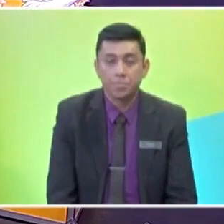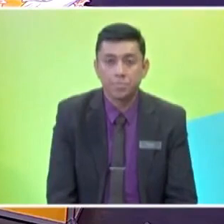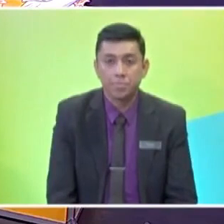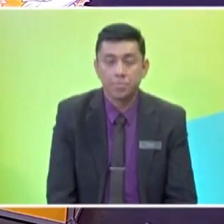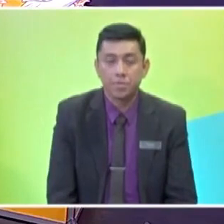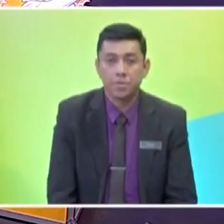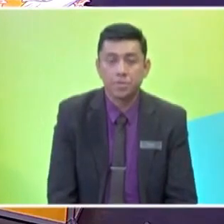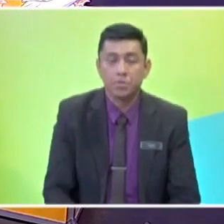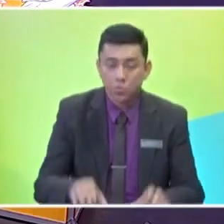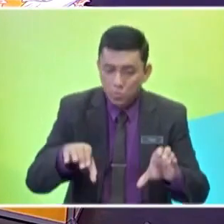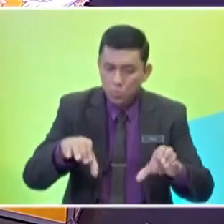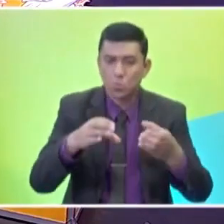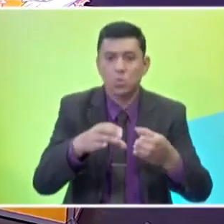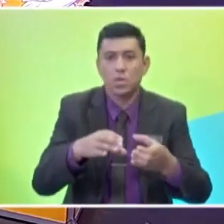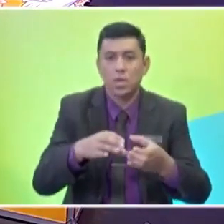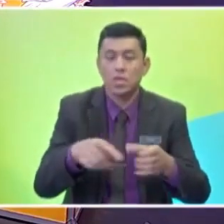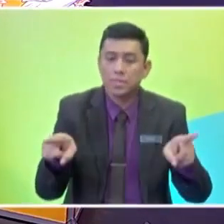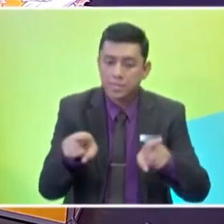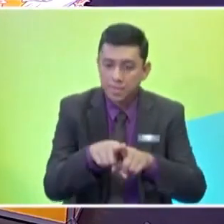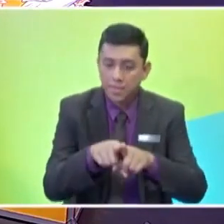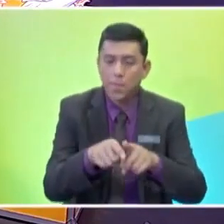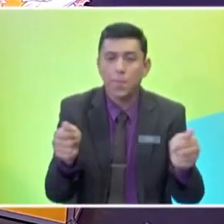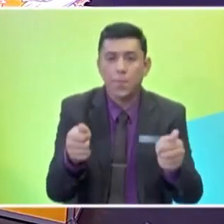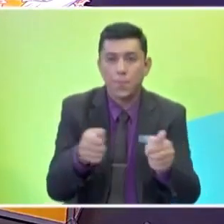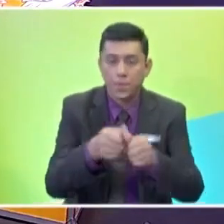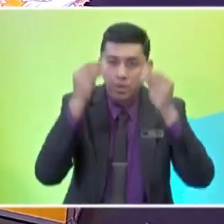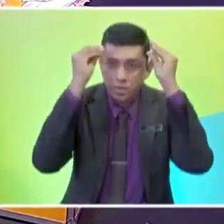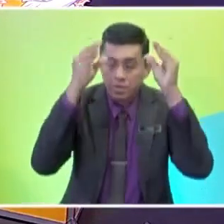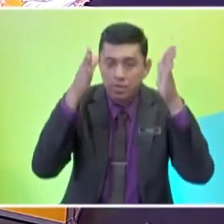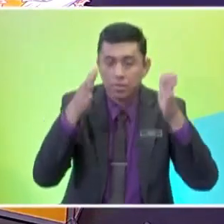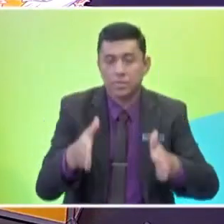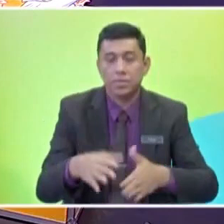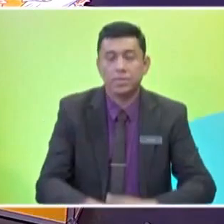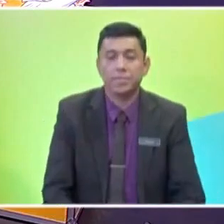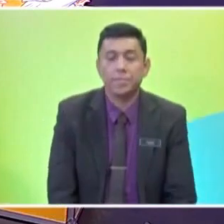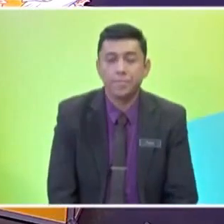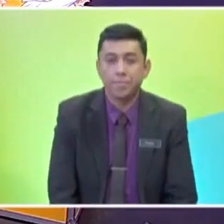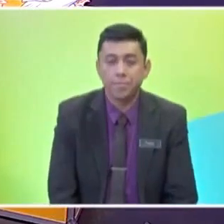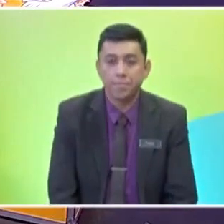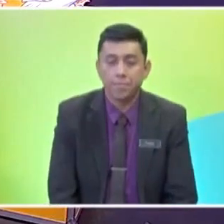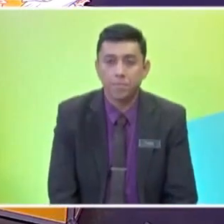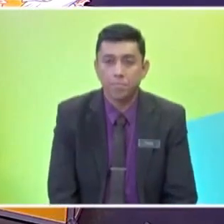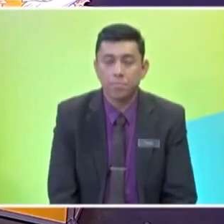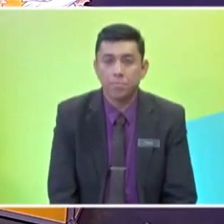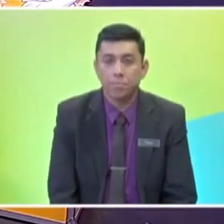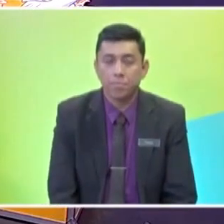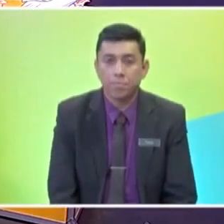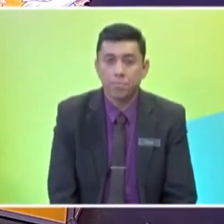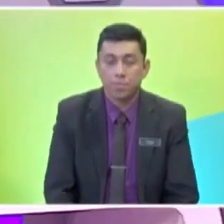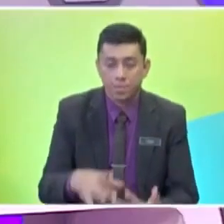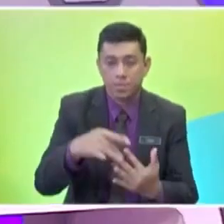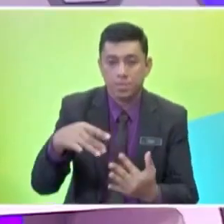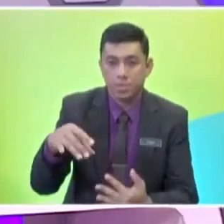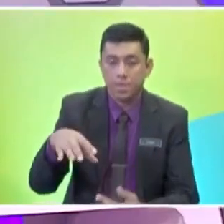like this. Okay. Okay. Put it aside to dry. Mm-hmm. Okay. Next, take a piece of